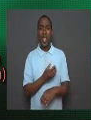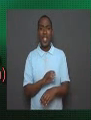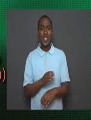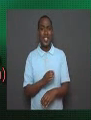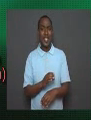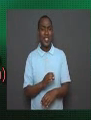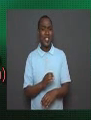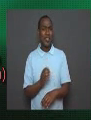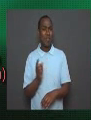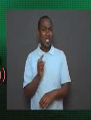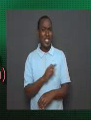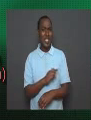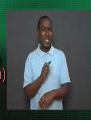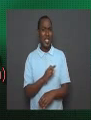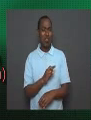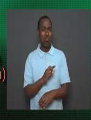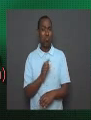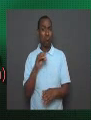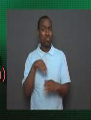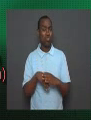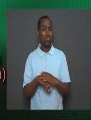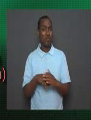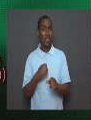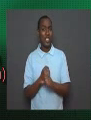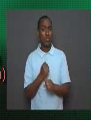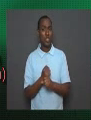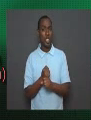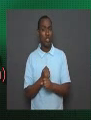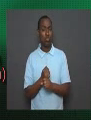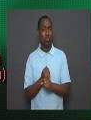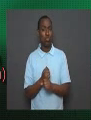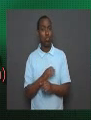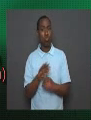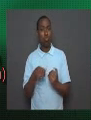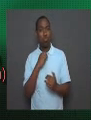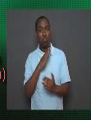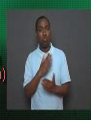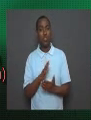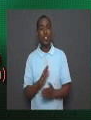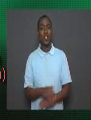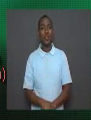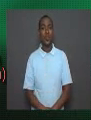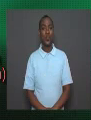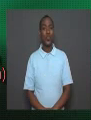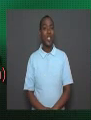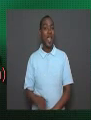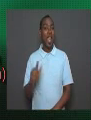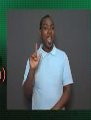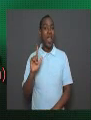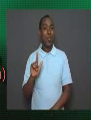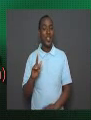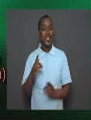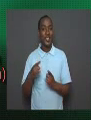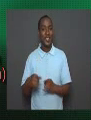during daily internal functions. Thus, The lymphatic system